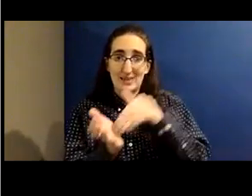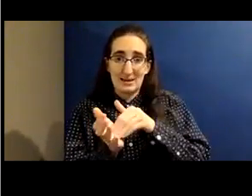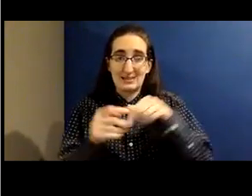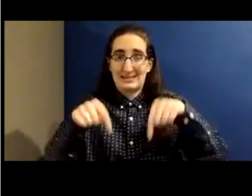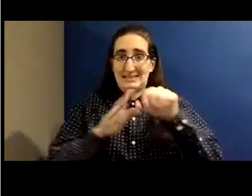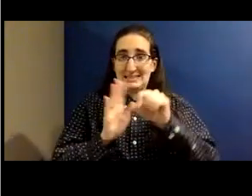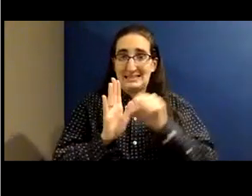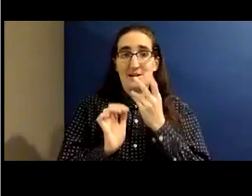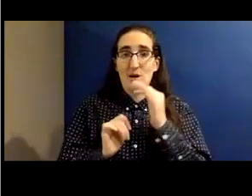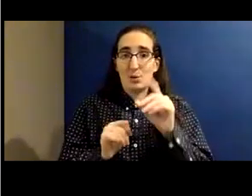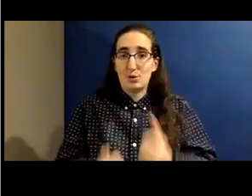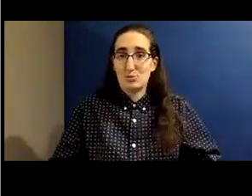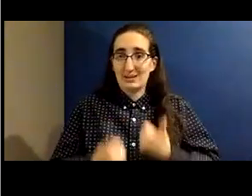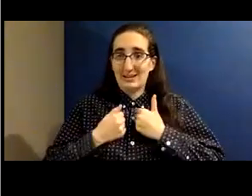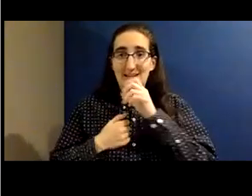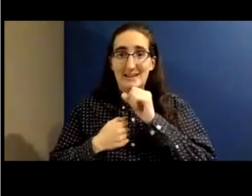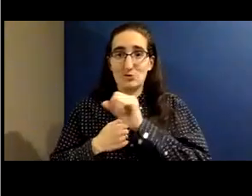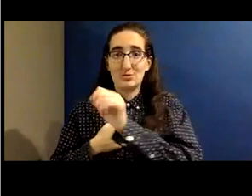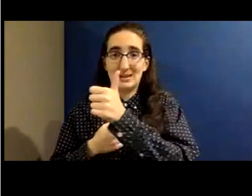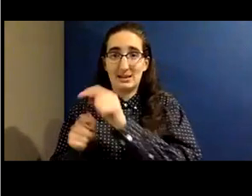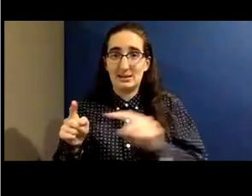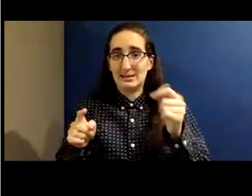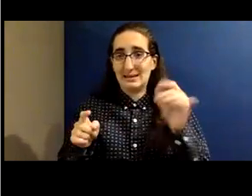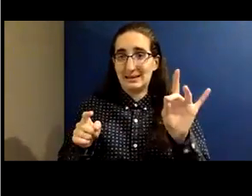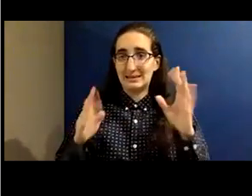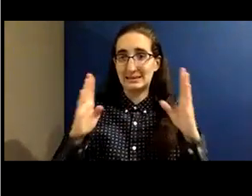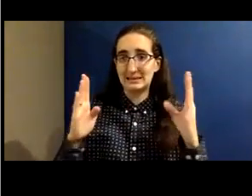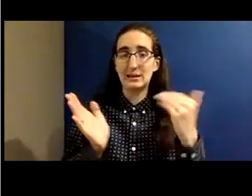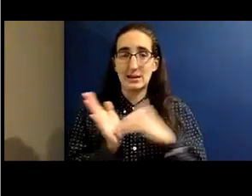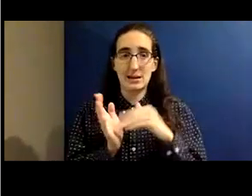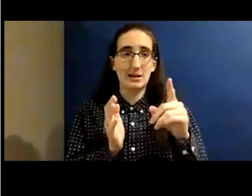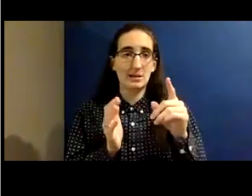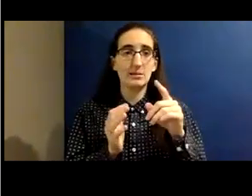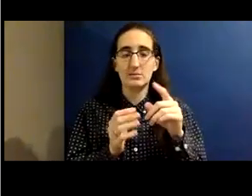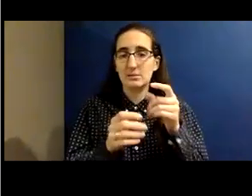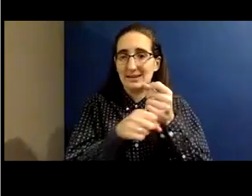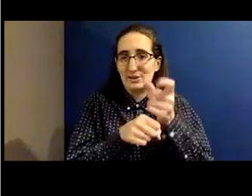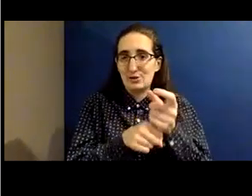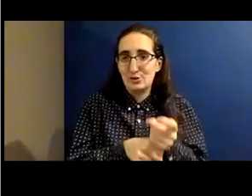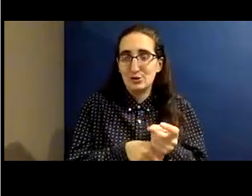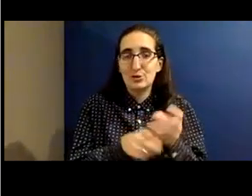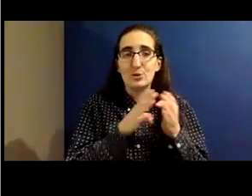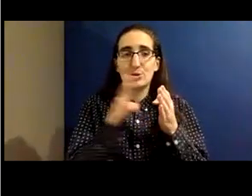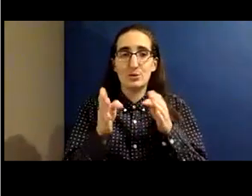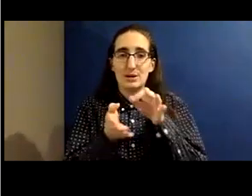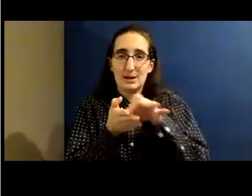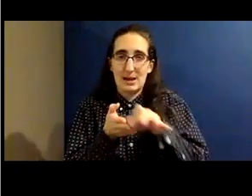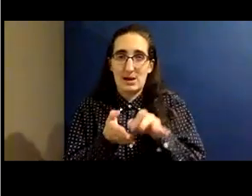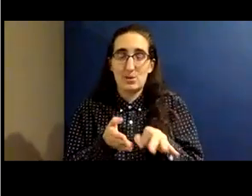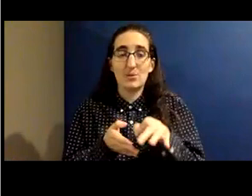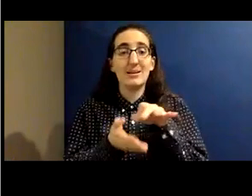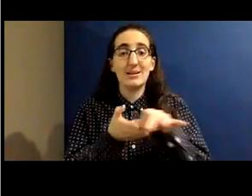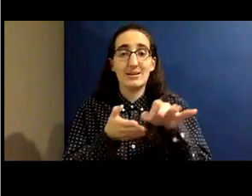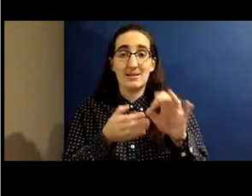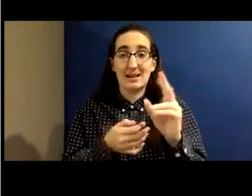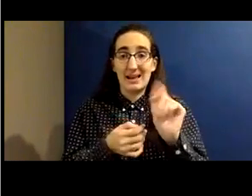Colorado residents ages 10 to 18. And again, we begin by our years, and then we have our counts. And the counts